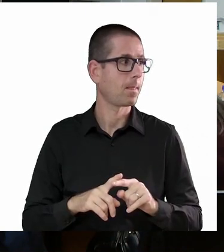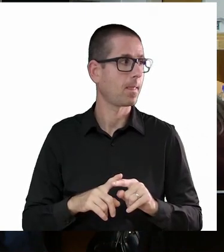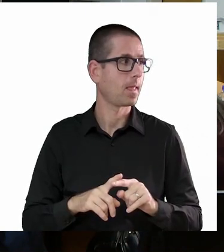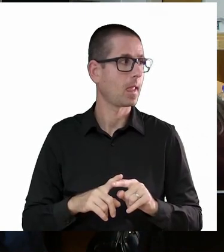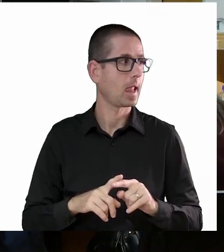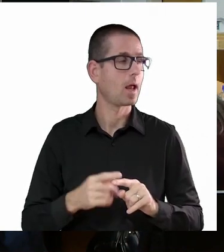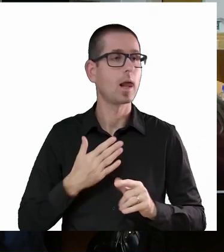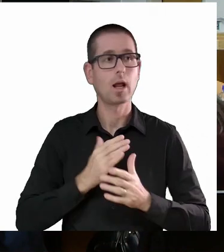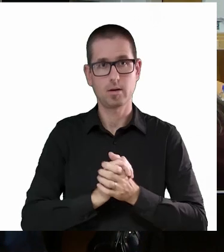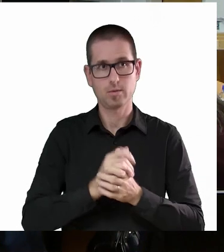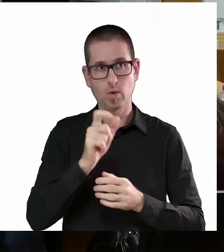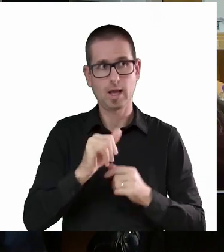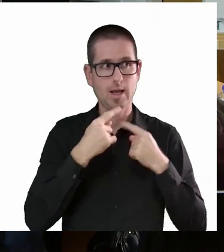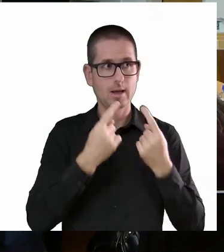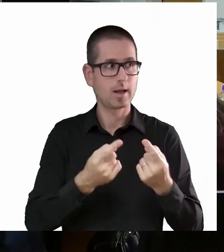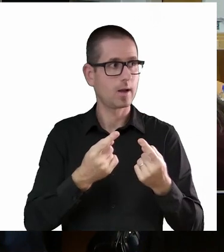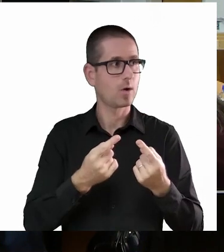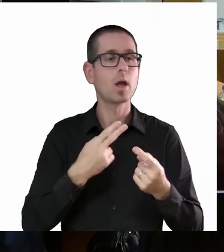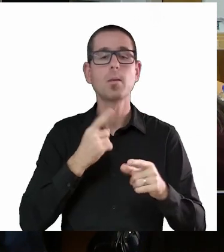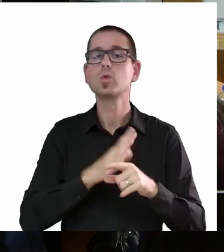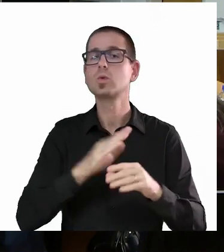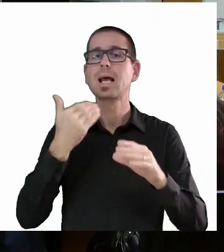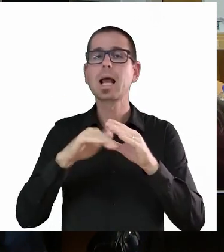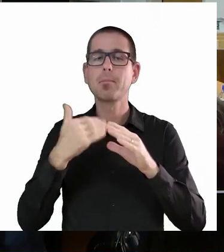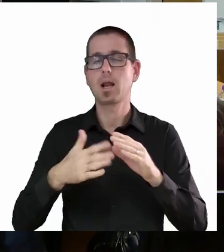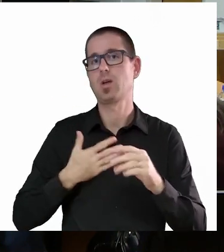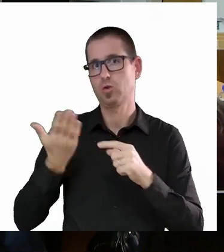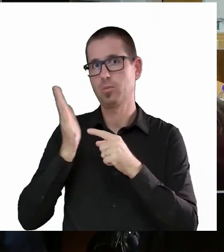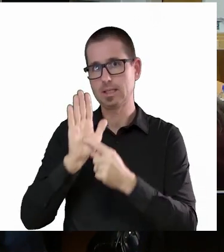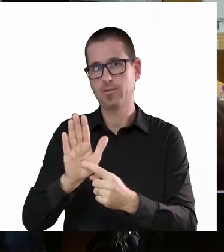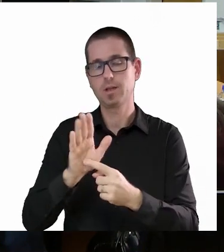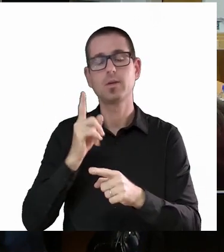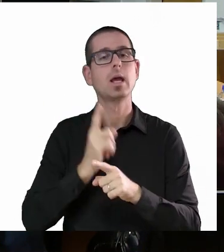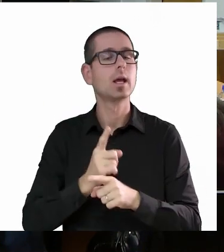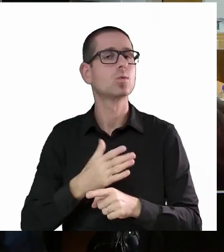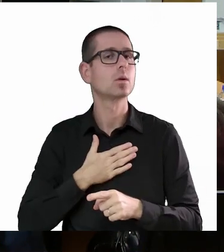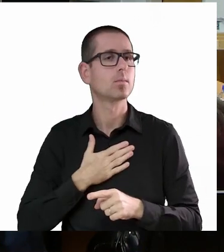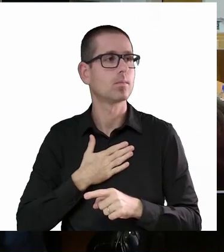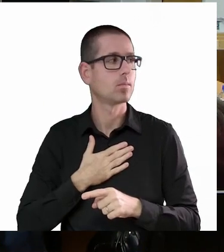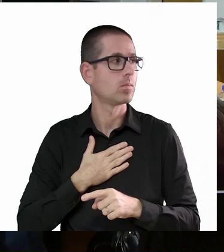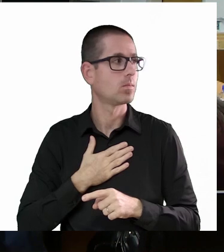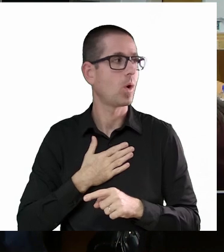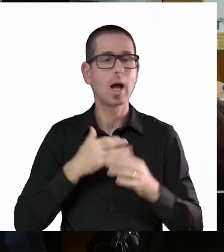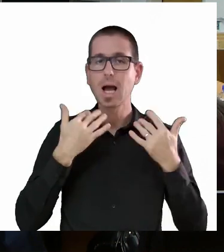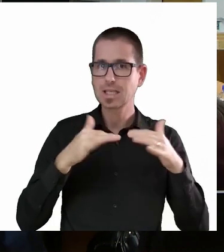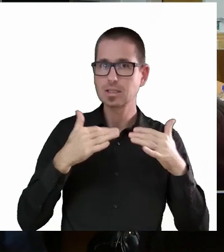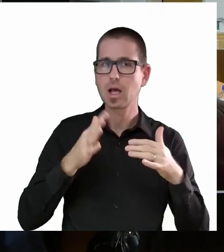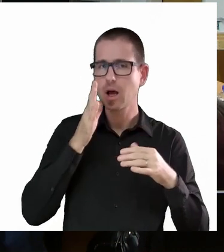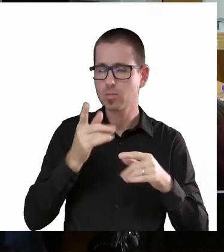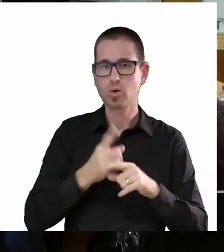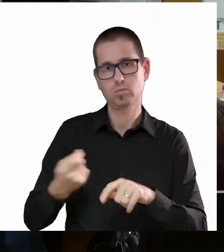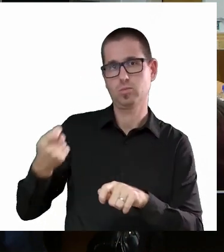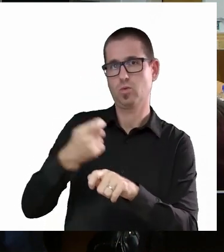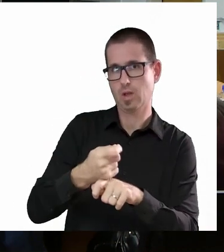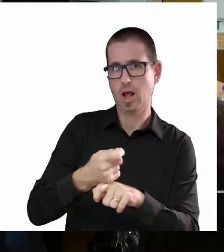As my colleague said, we have all the emails in our presentations, and also my explanation will be completed with the